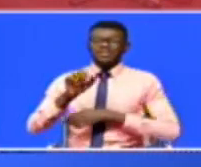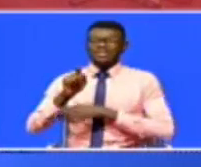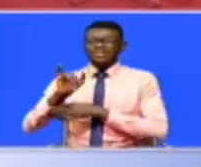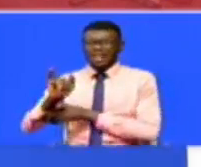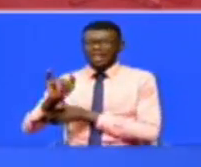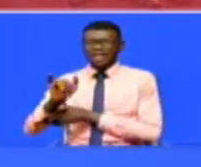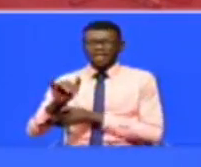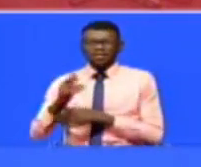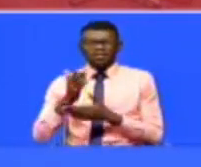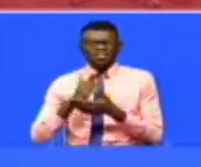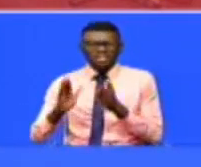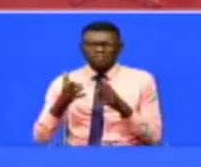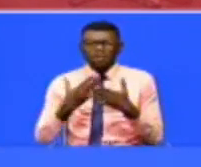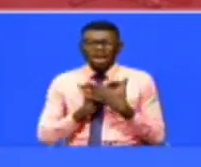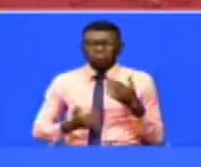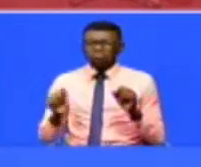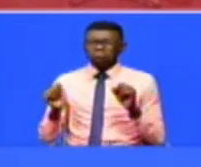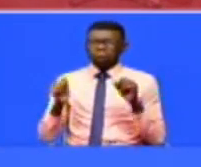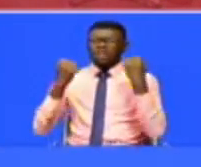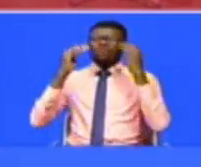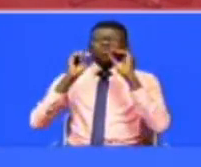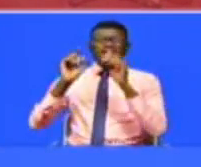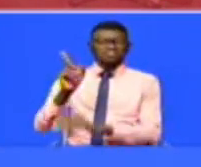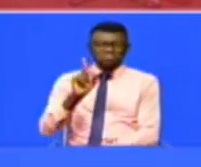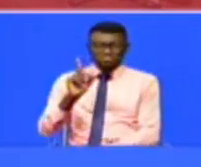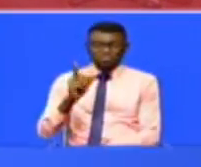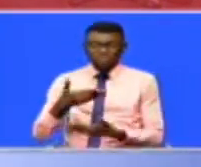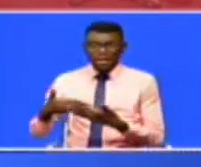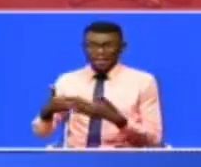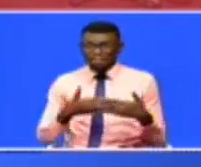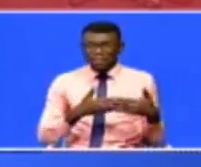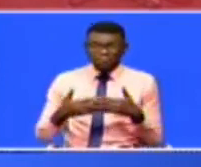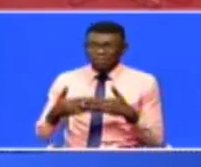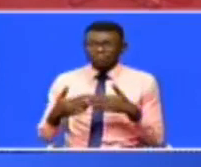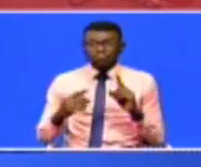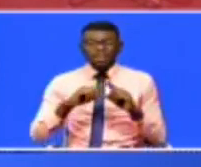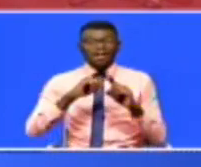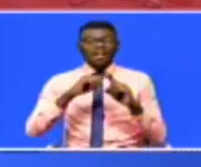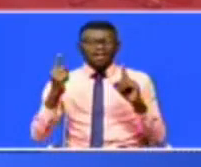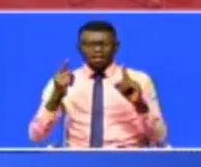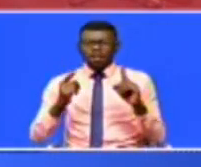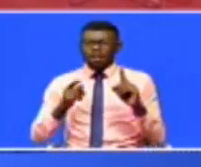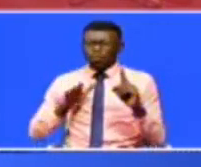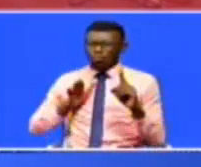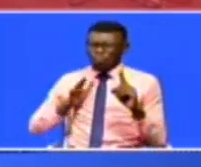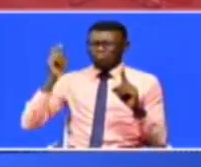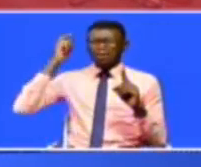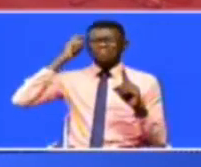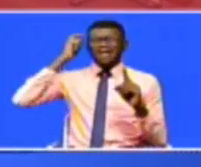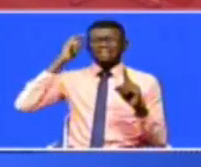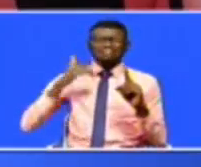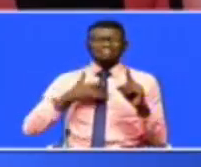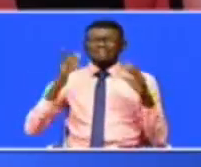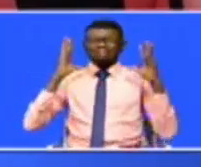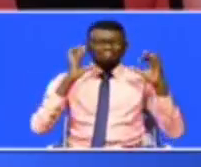like unsafe abortion. At the end of the day, it kills a child, a baby, and it affects a woman mentally and psychologically, and I've seen the effects